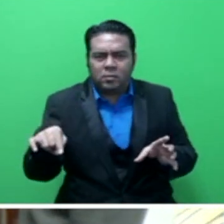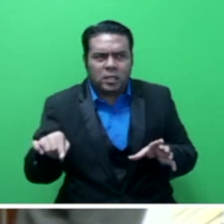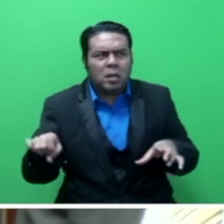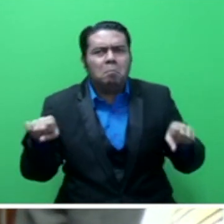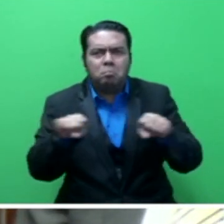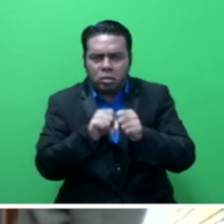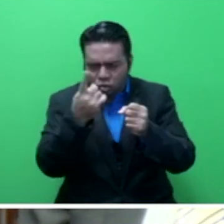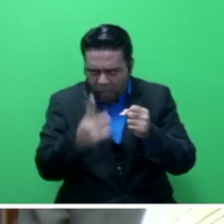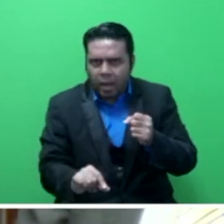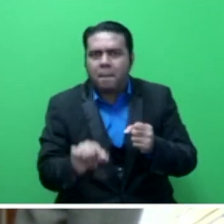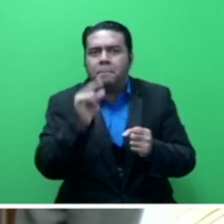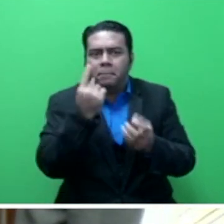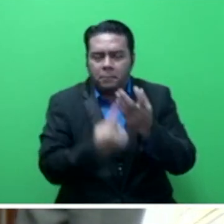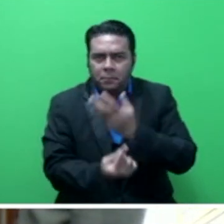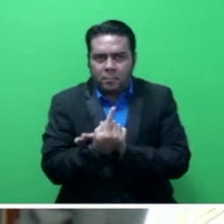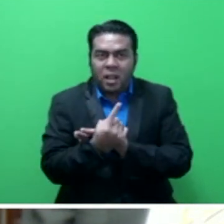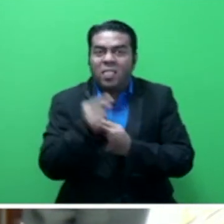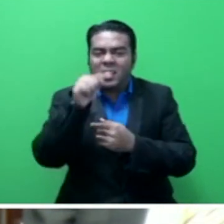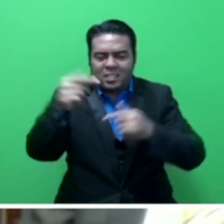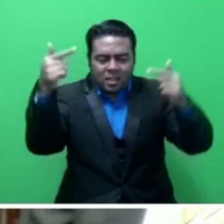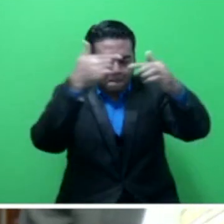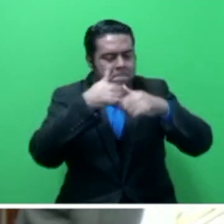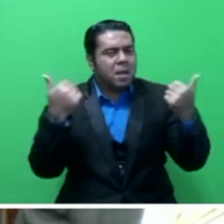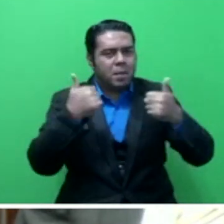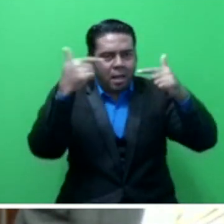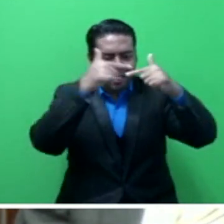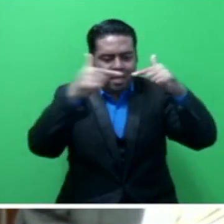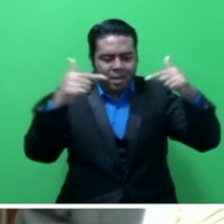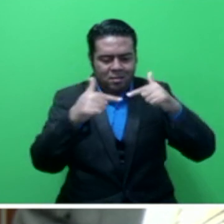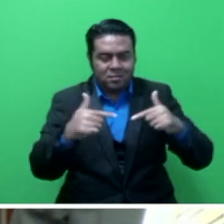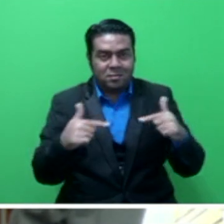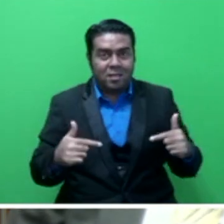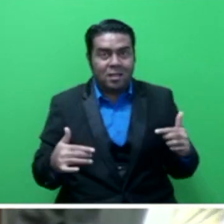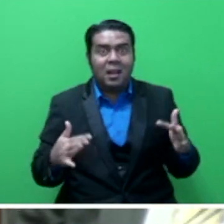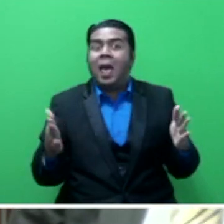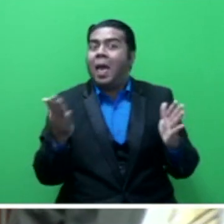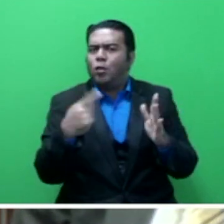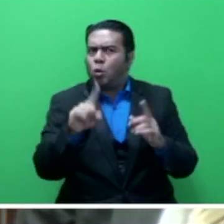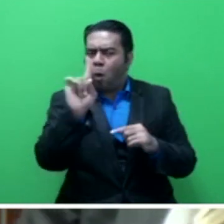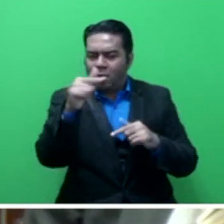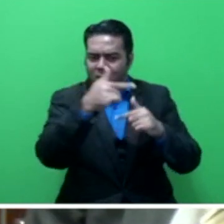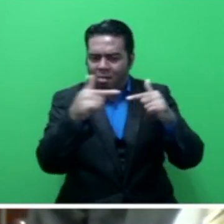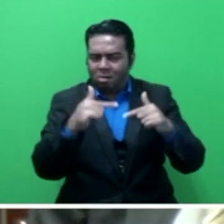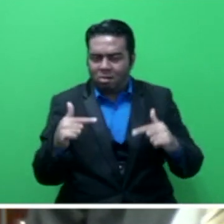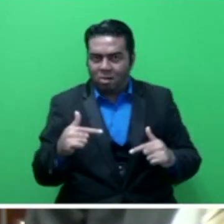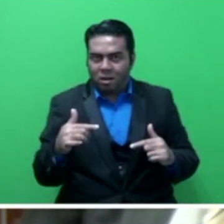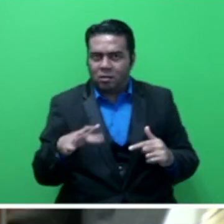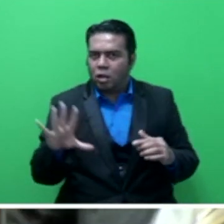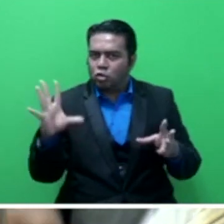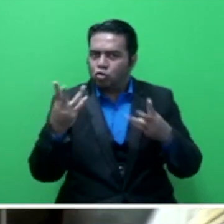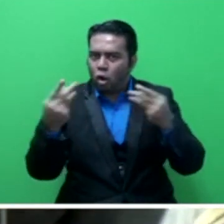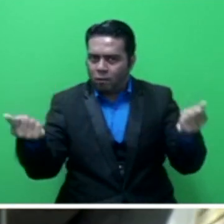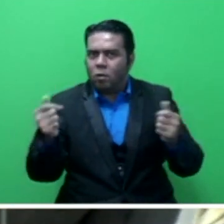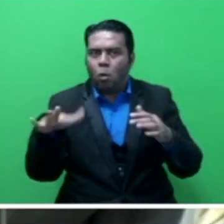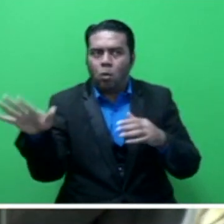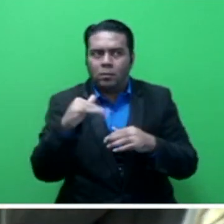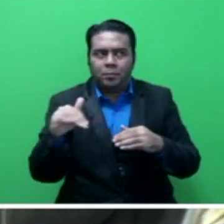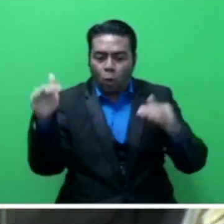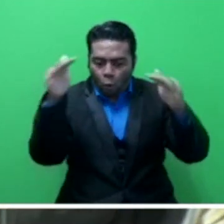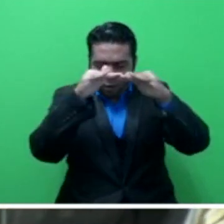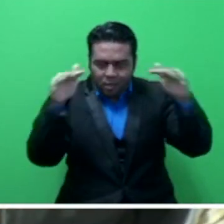happen. These are the many layers that are in place. Not one particular layer does solve it all. All the